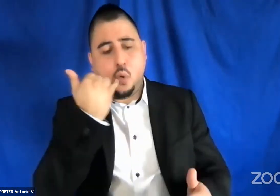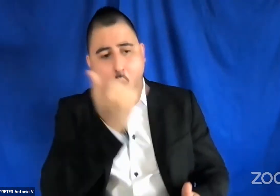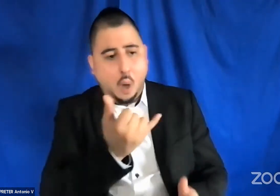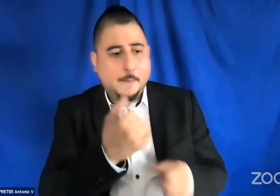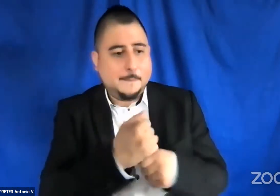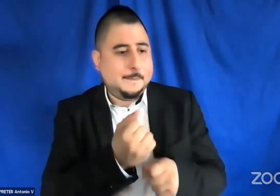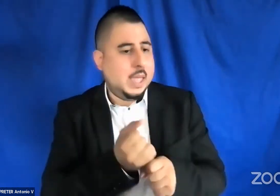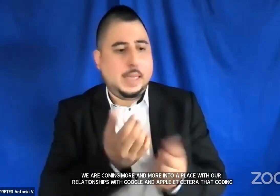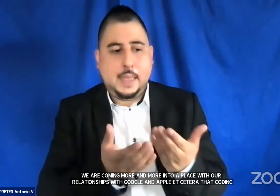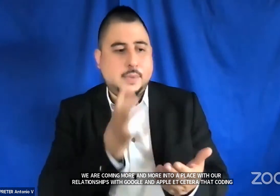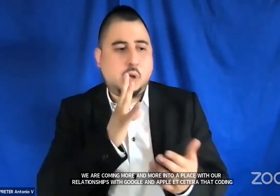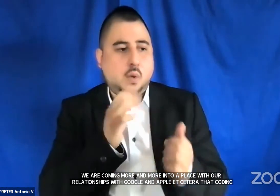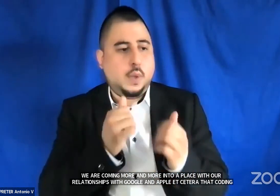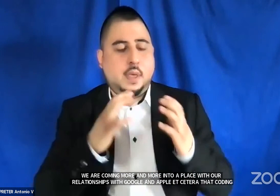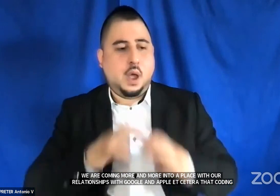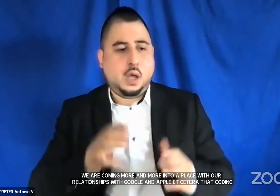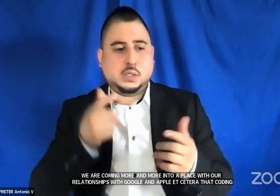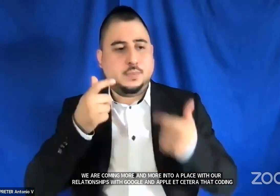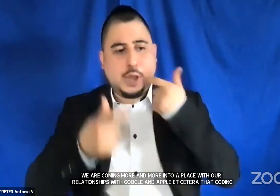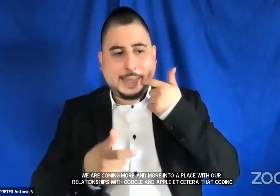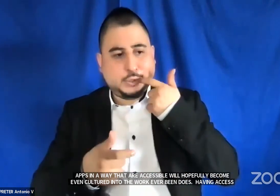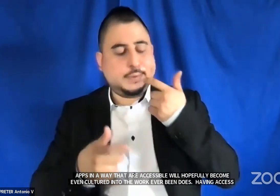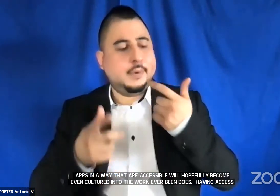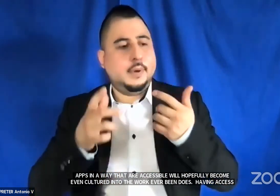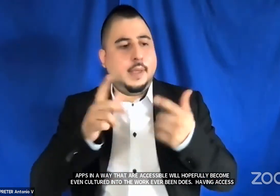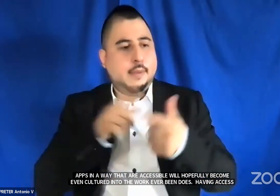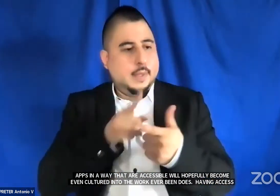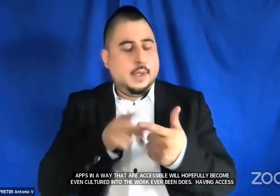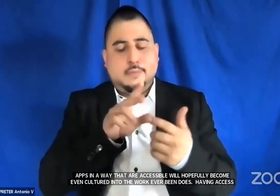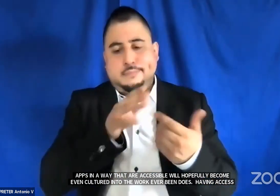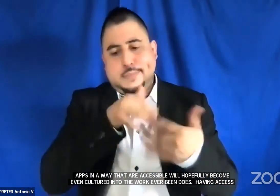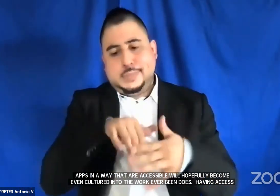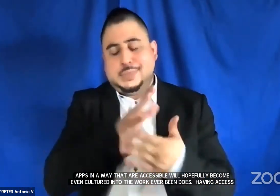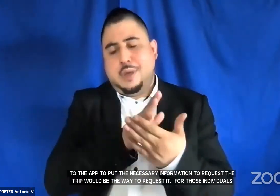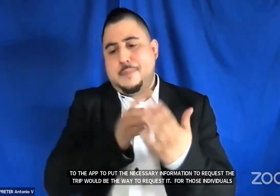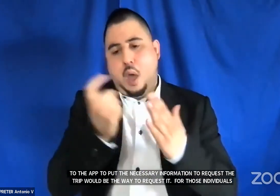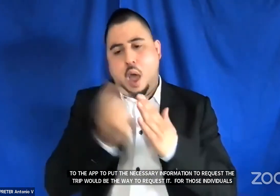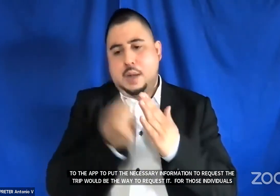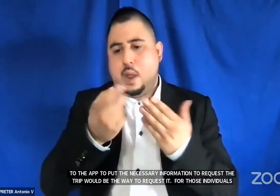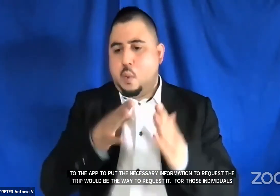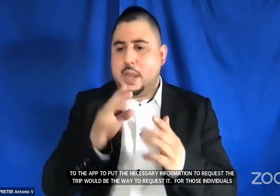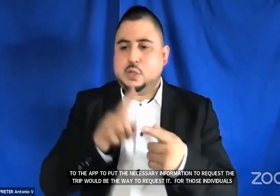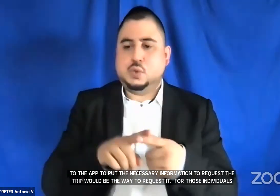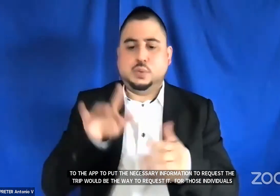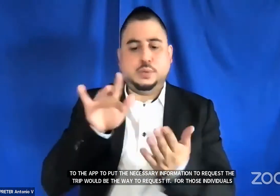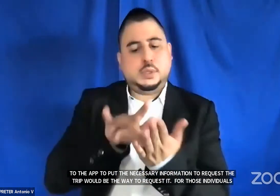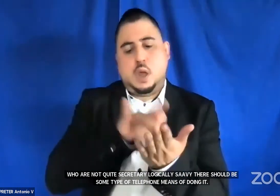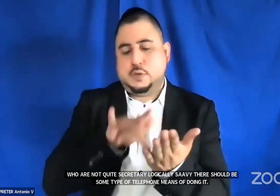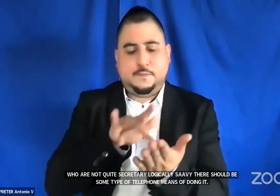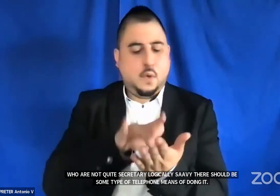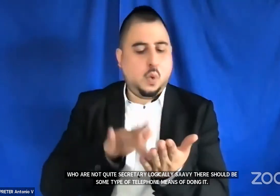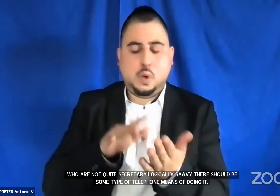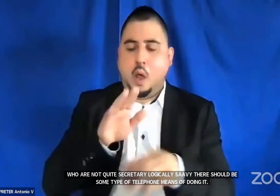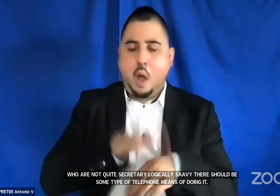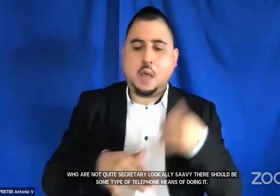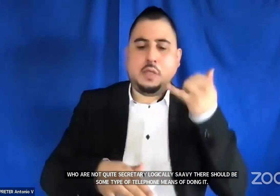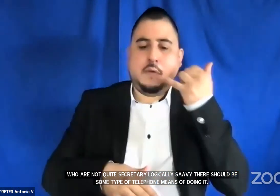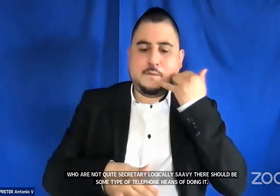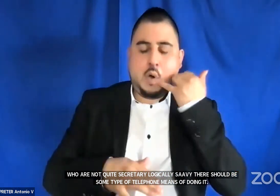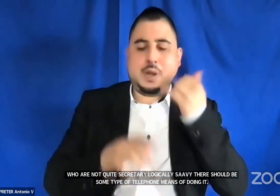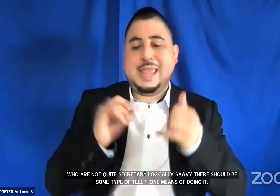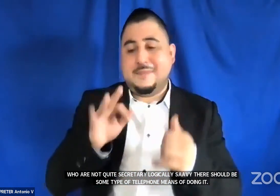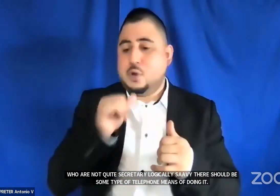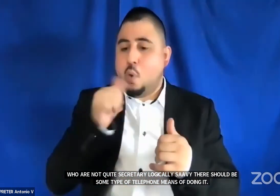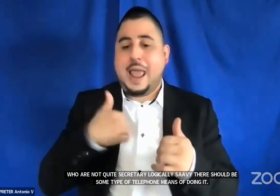maybe speak to a customer service agent, or if they can integrate some type of automated way using their touchtone system, whatever, but there should be a non kind